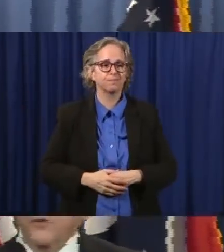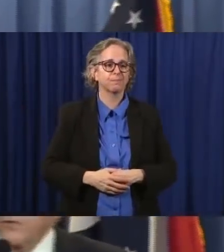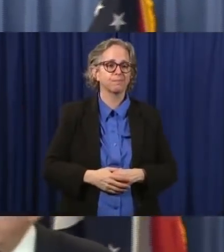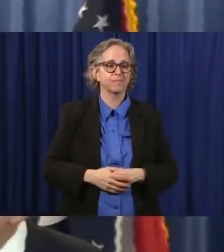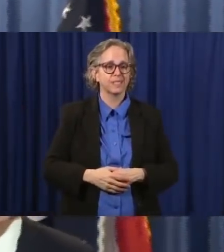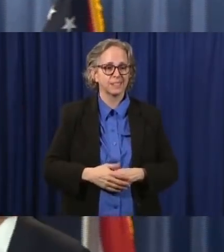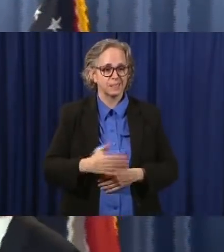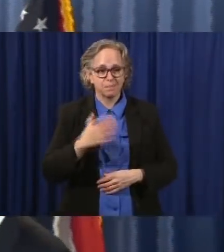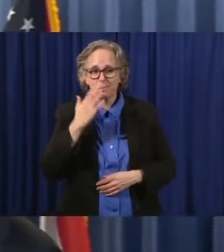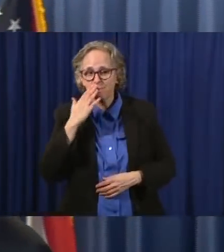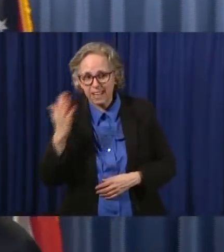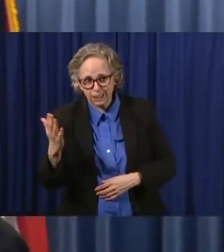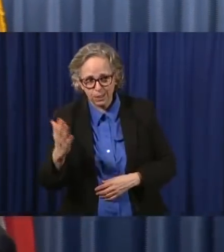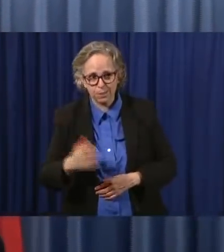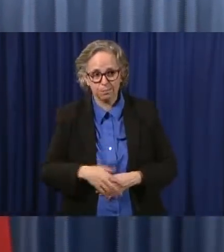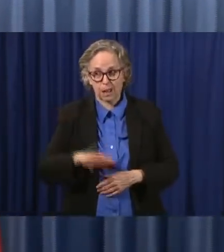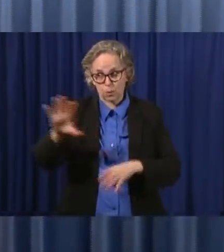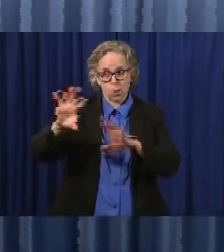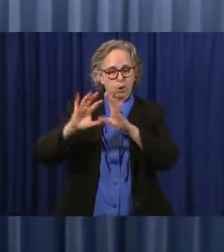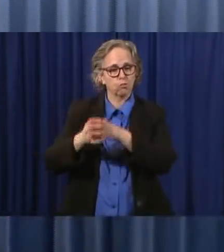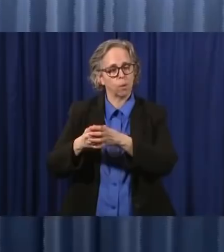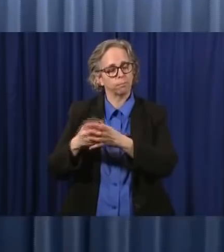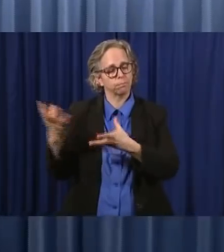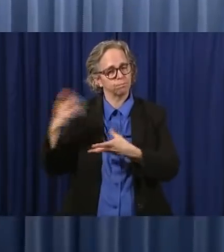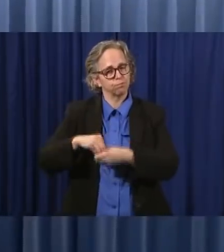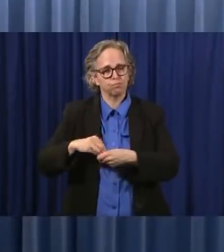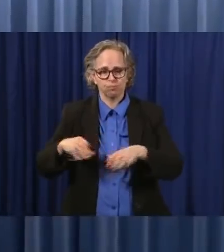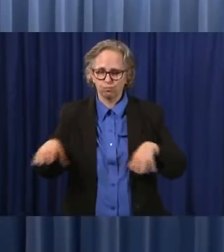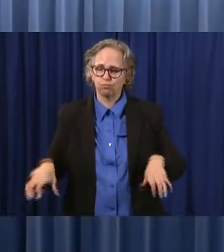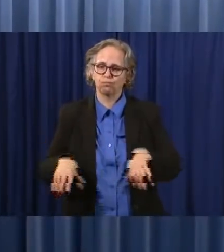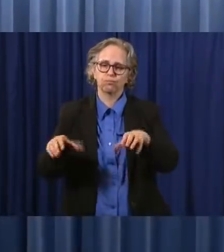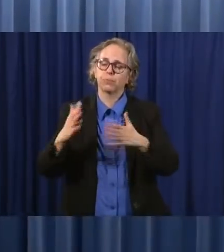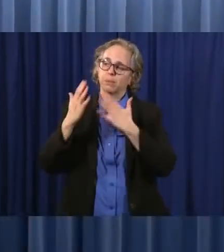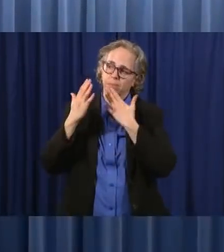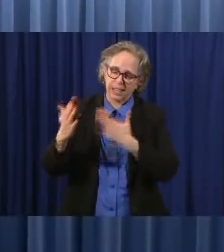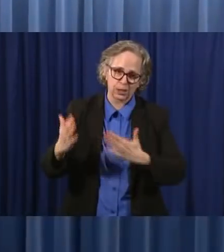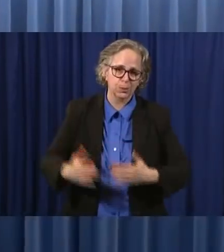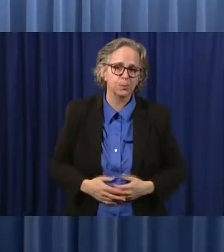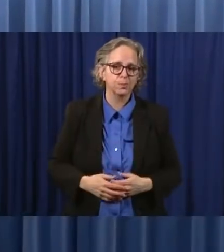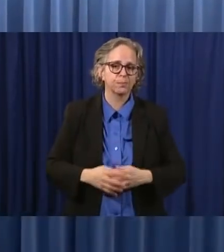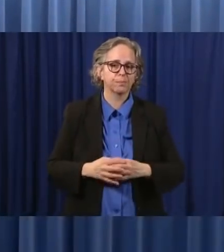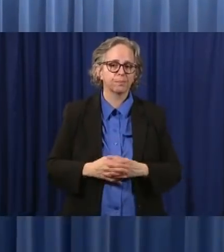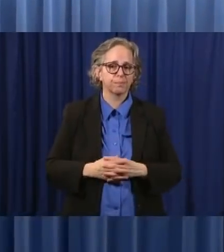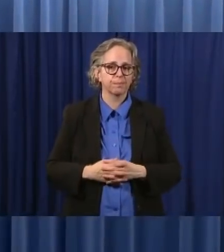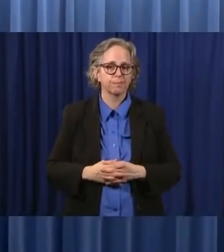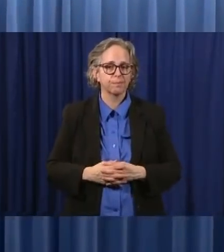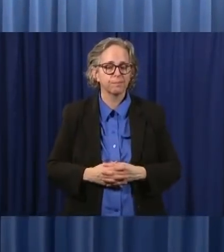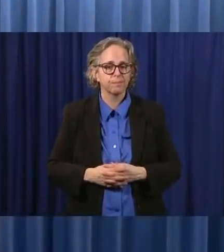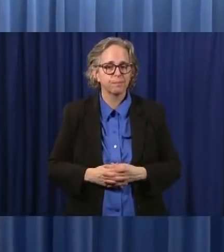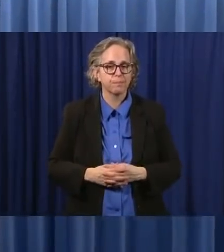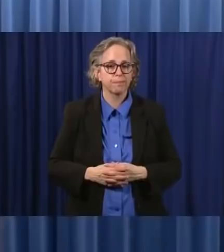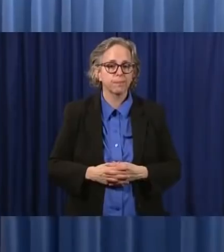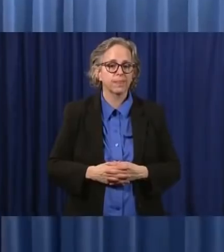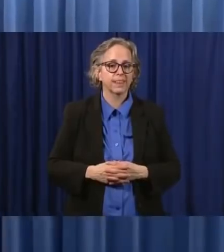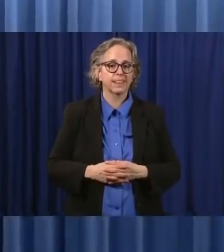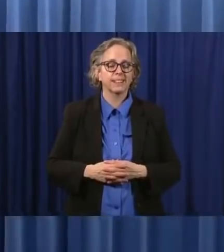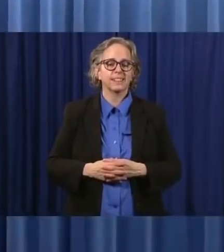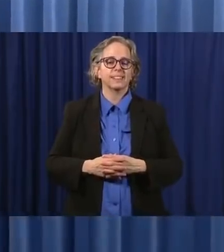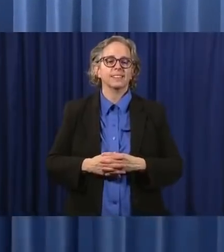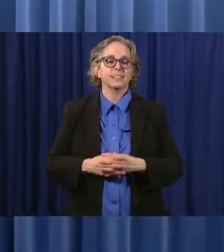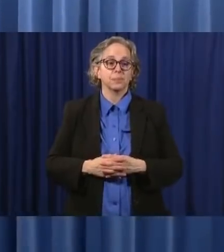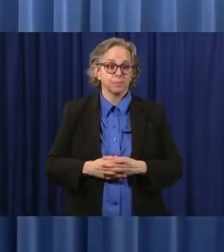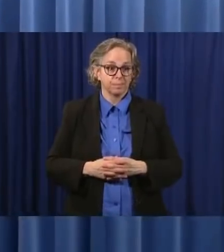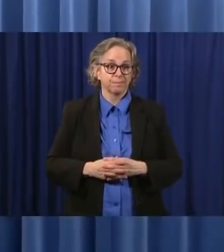for doing this. We're very, very grateful. Thank you very much. You're welcome. Thank you so much. We are taking